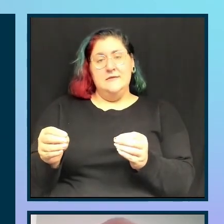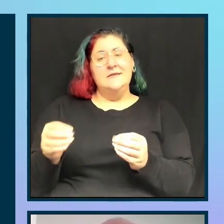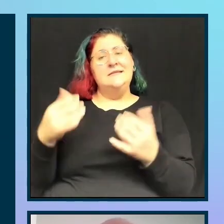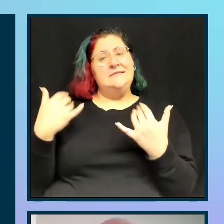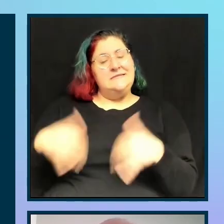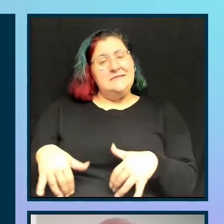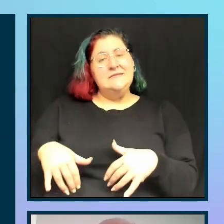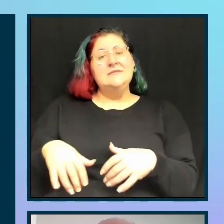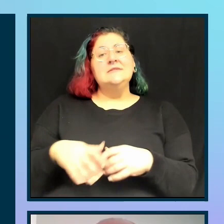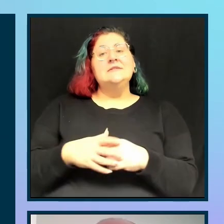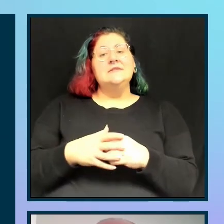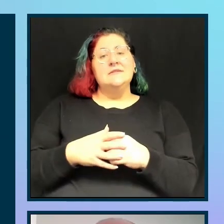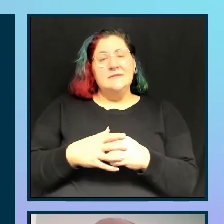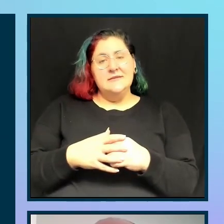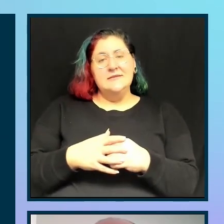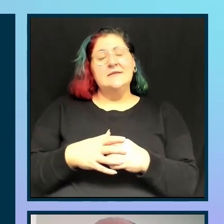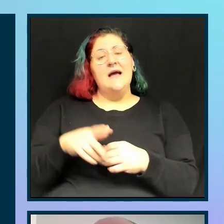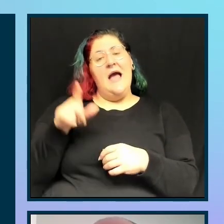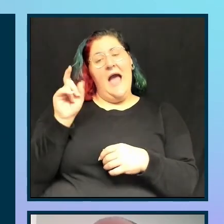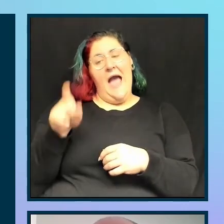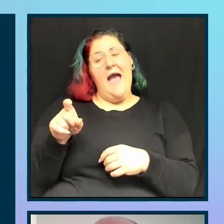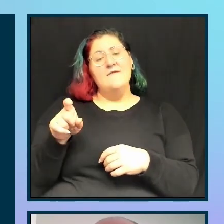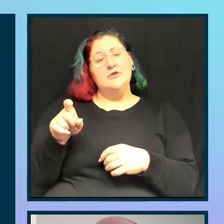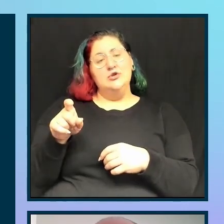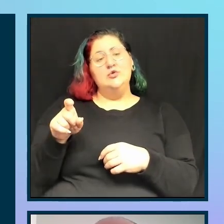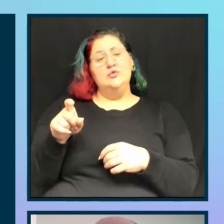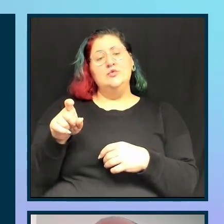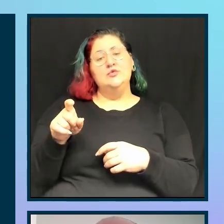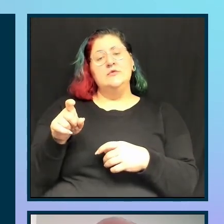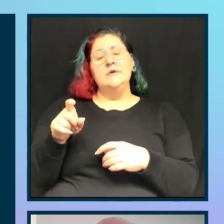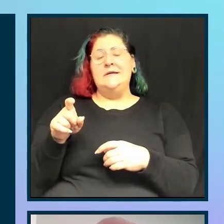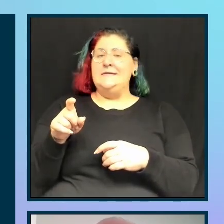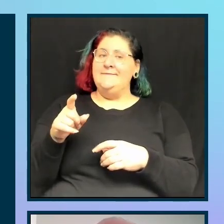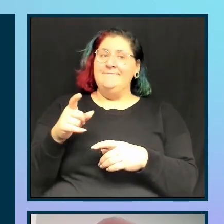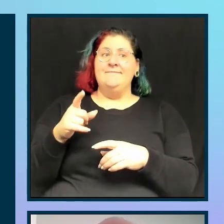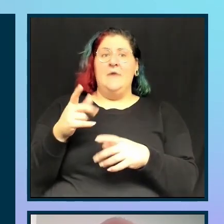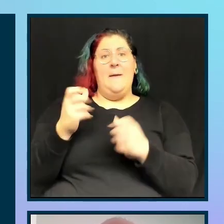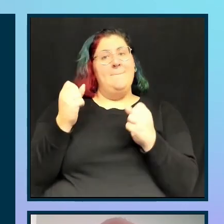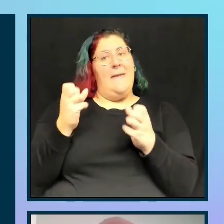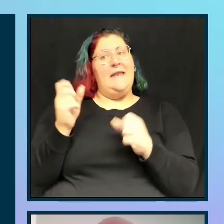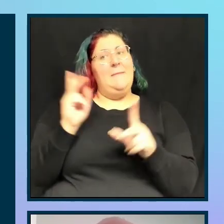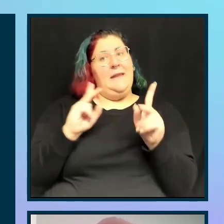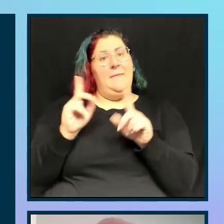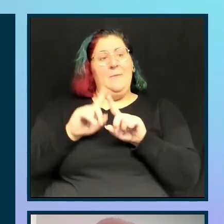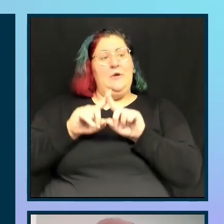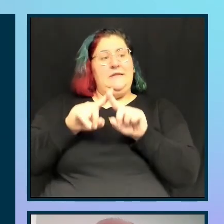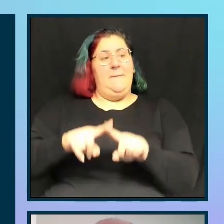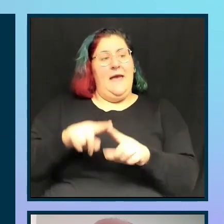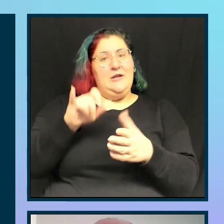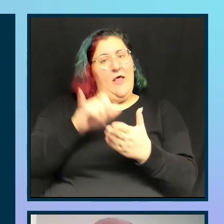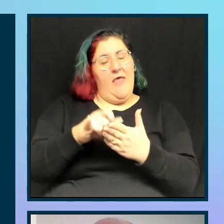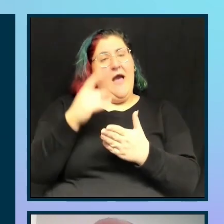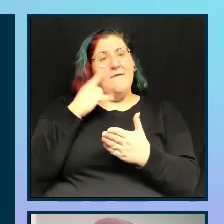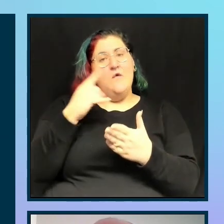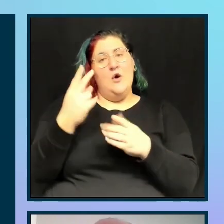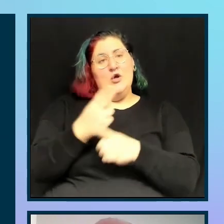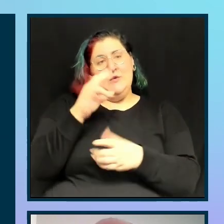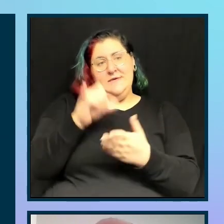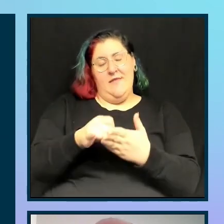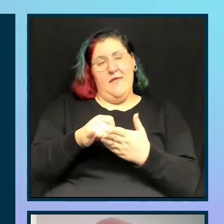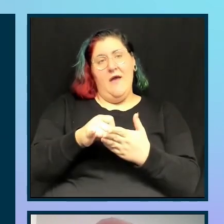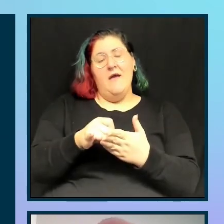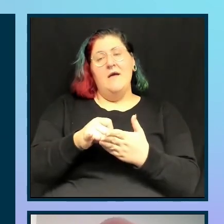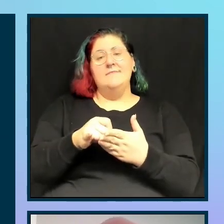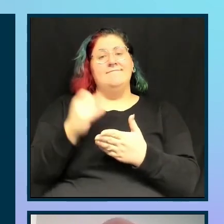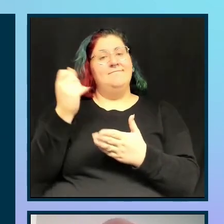to be able to utilize the Office tools that Microsoft has supplied for verifying that you have alt text, that things have been tagged in